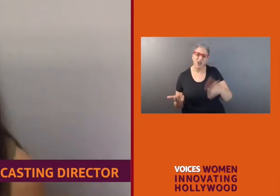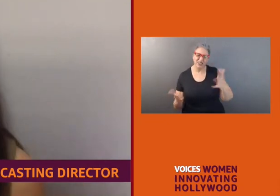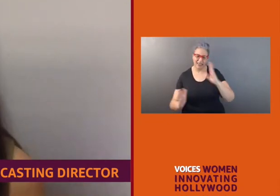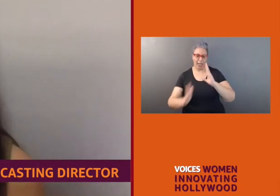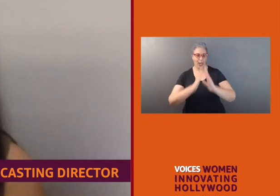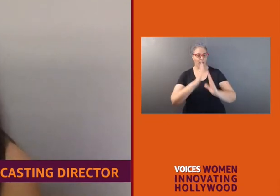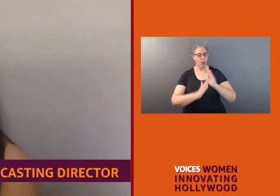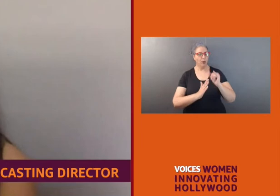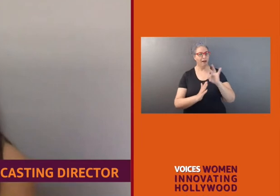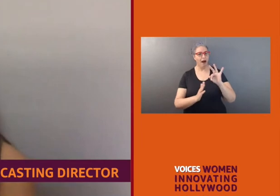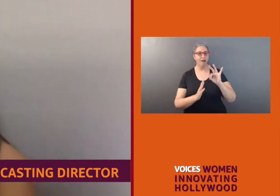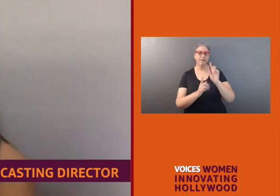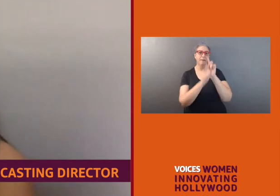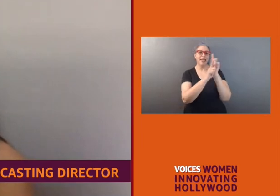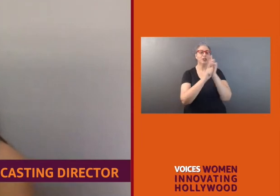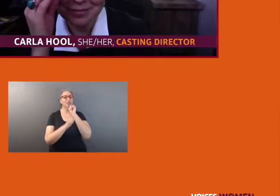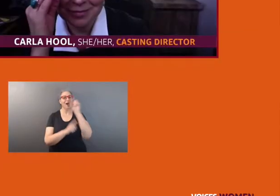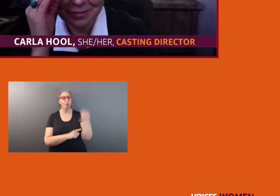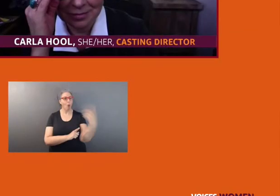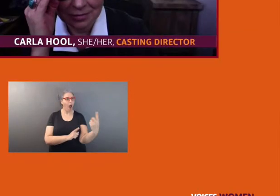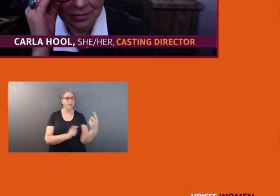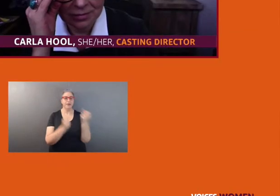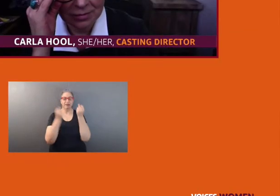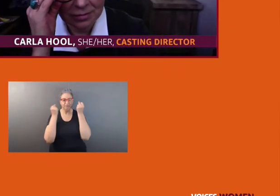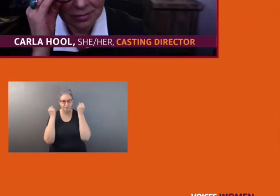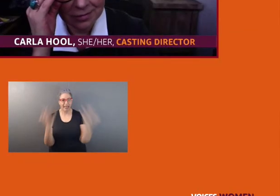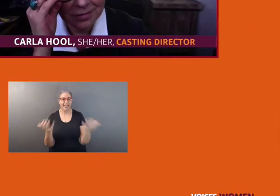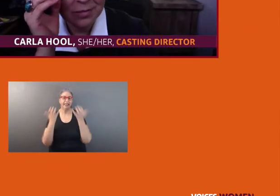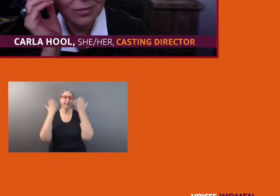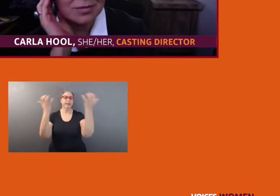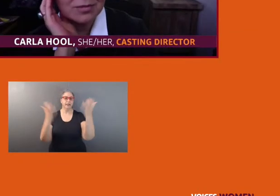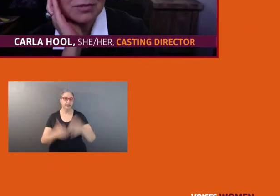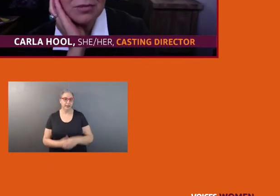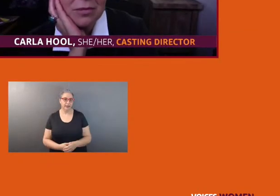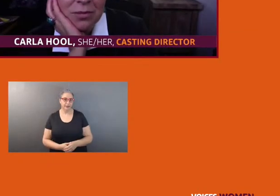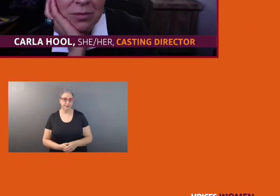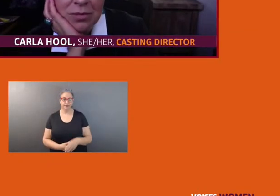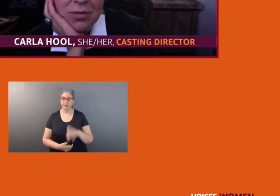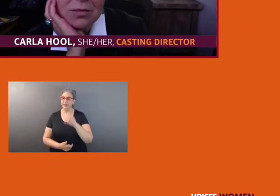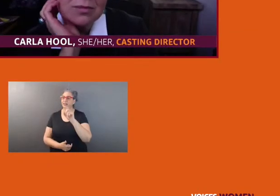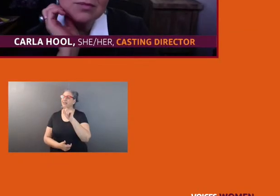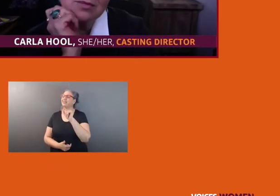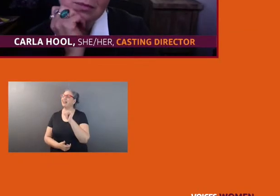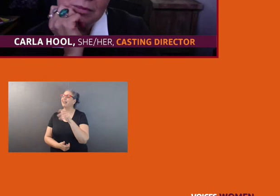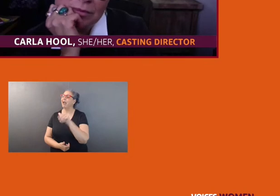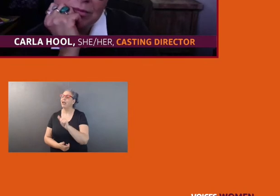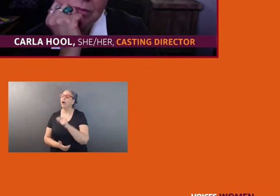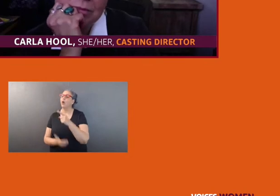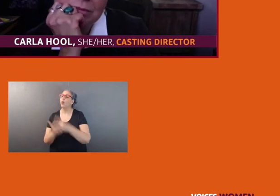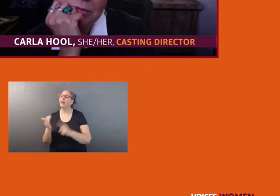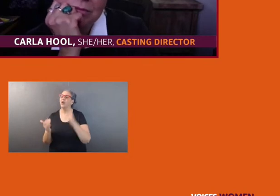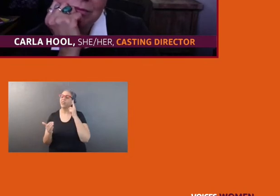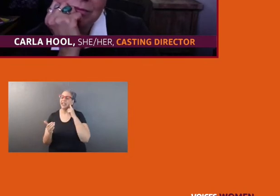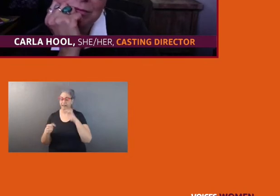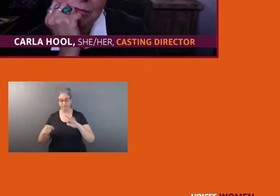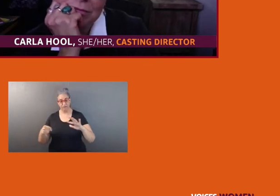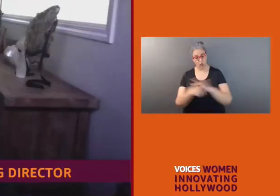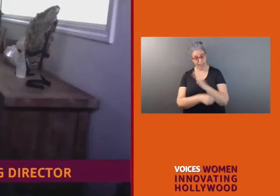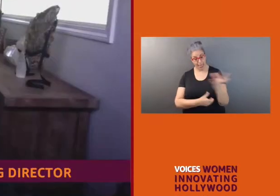kind of a community of mentors, if you will. What would a fully inclusive Hollywood landscape look like to either of